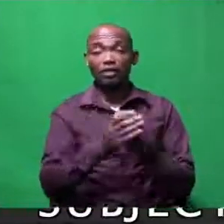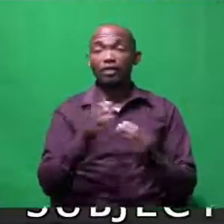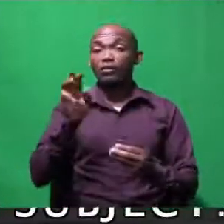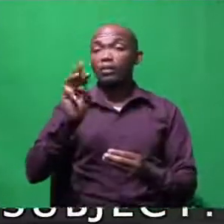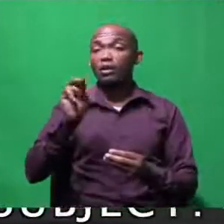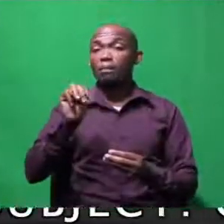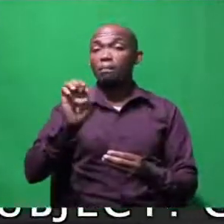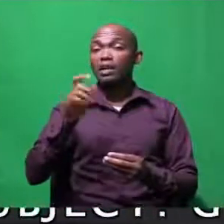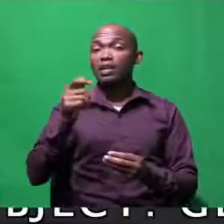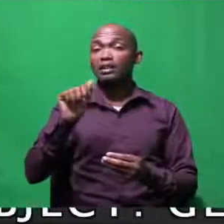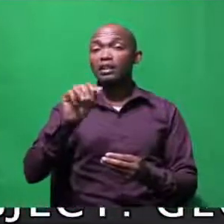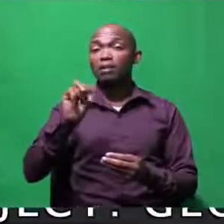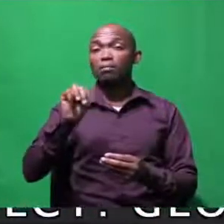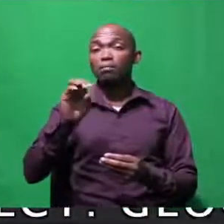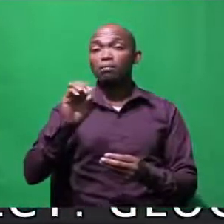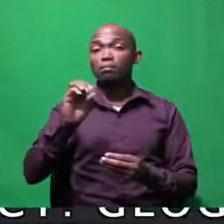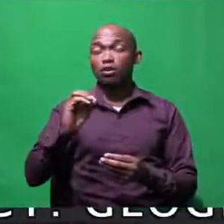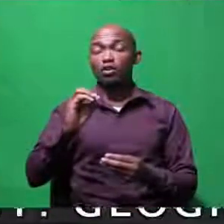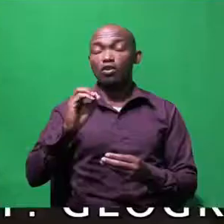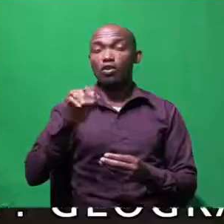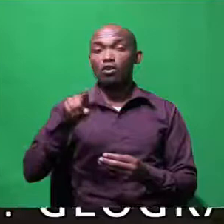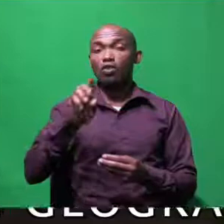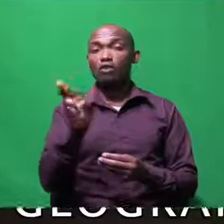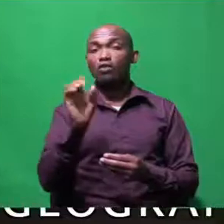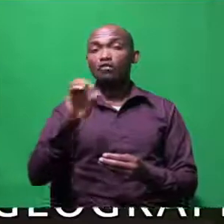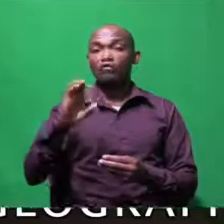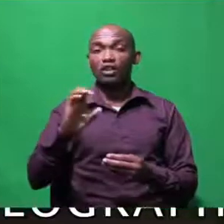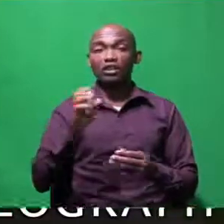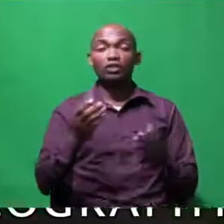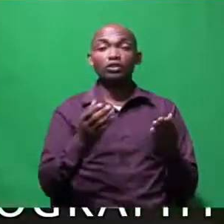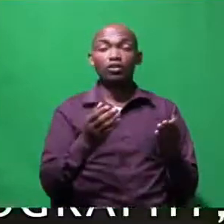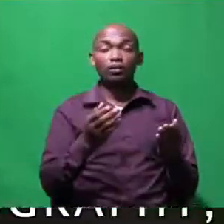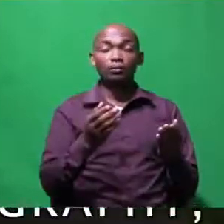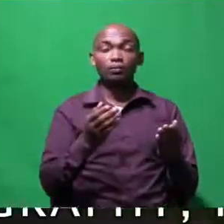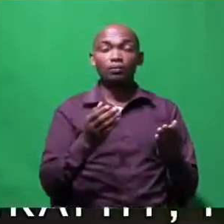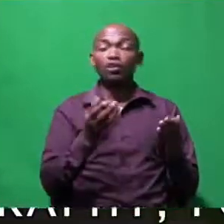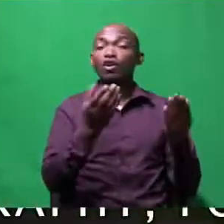metamorphic. So let us look one by one, or